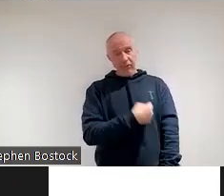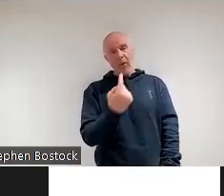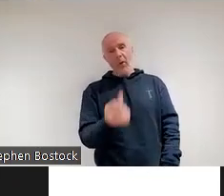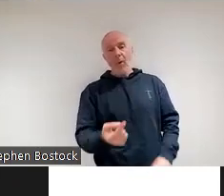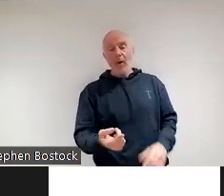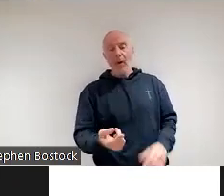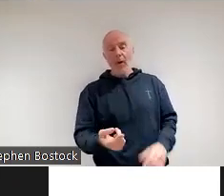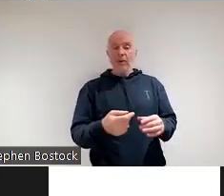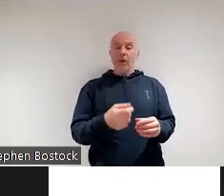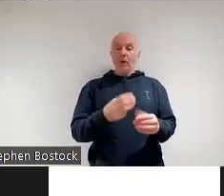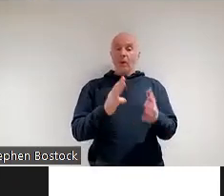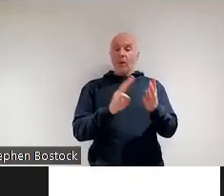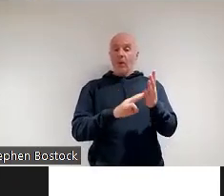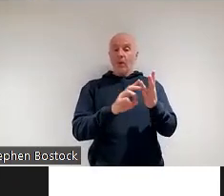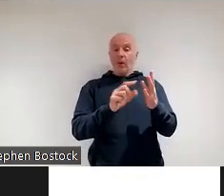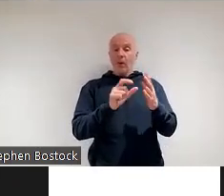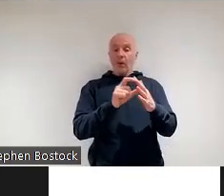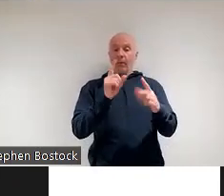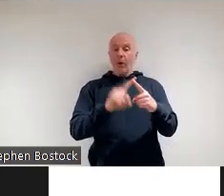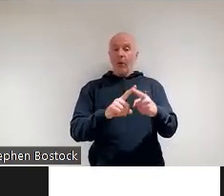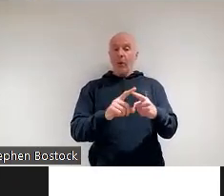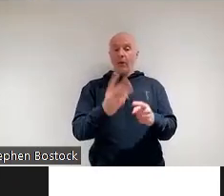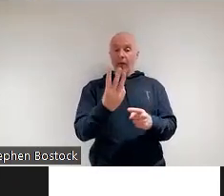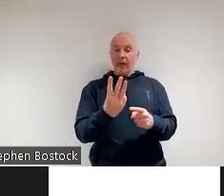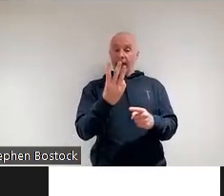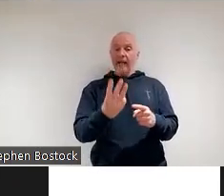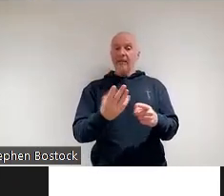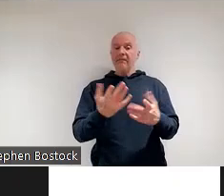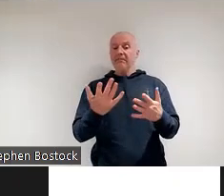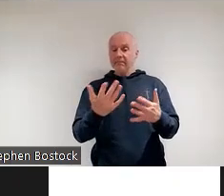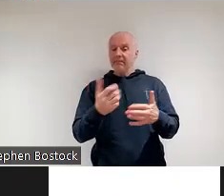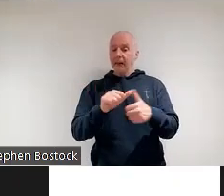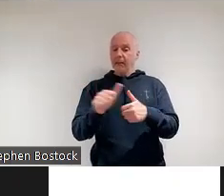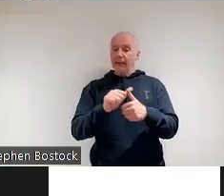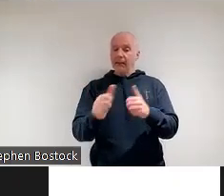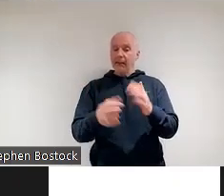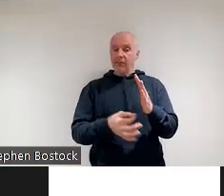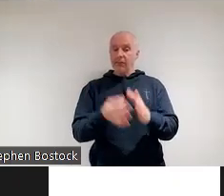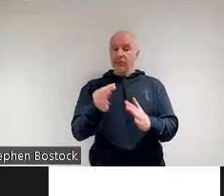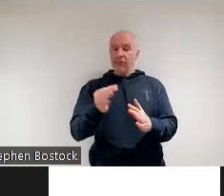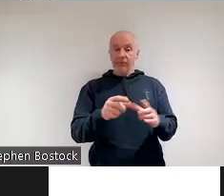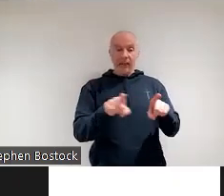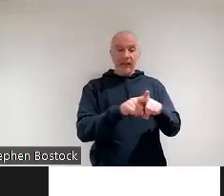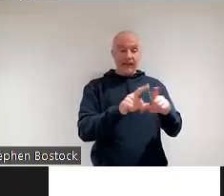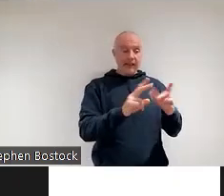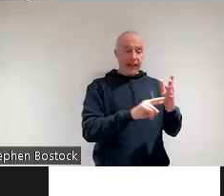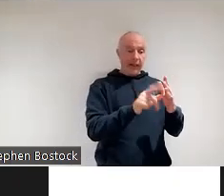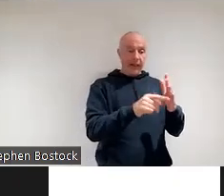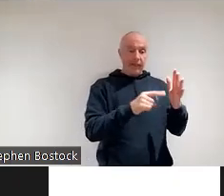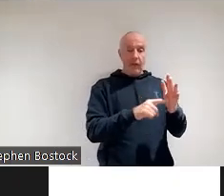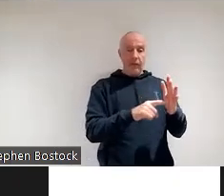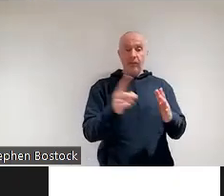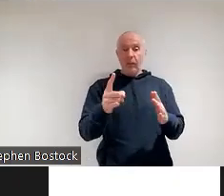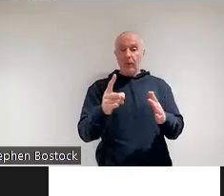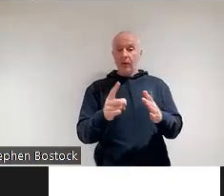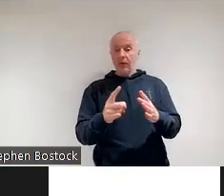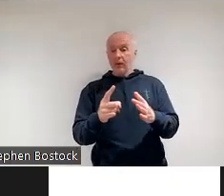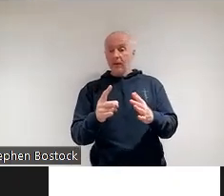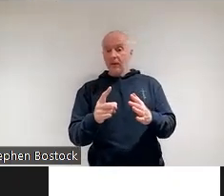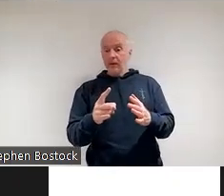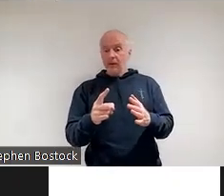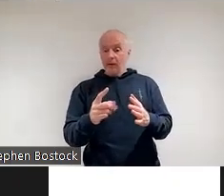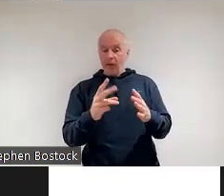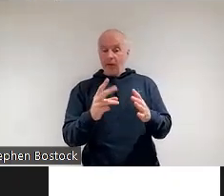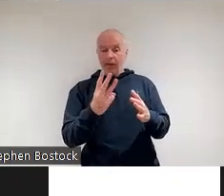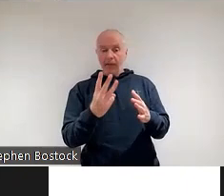more practical because it started with the same voltage, but the current increased to 32 amp. That basically means the